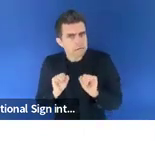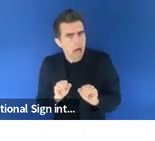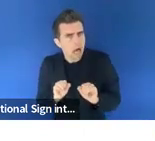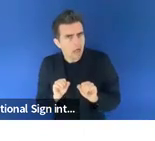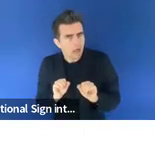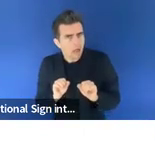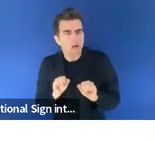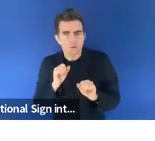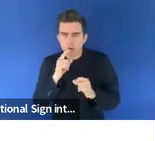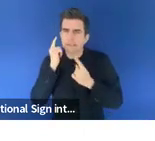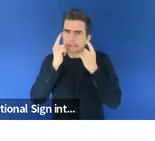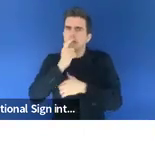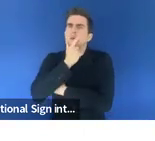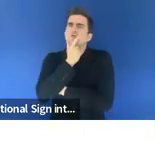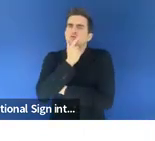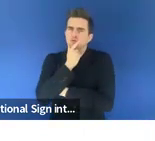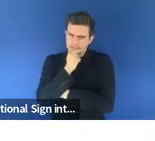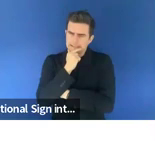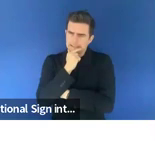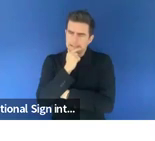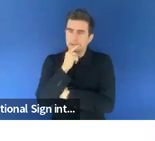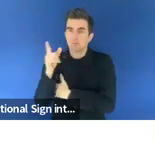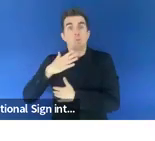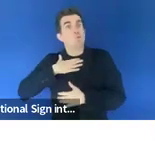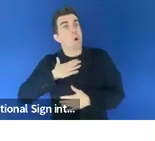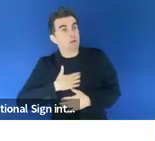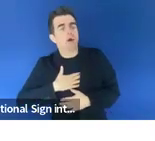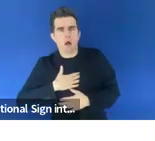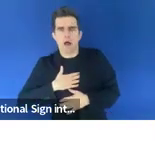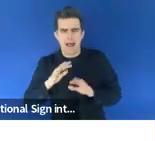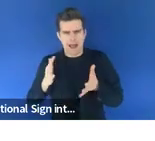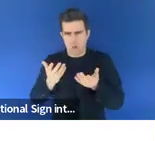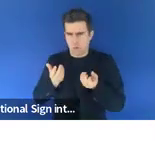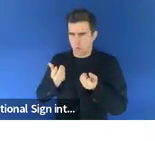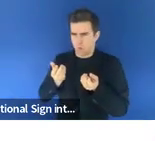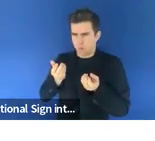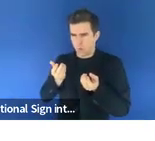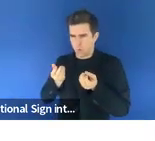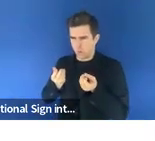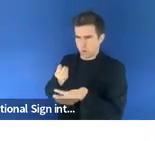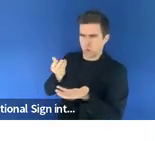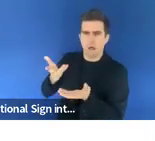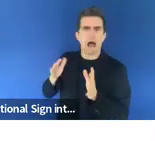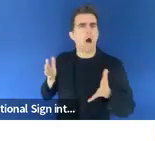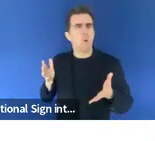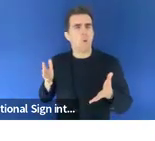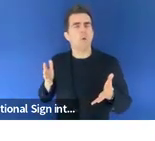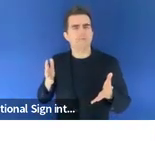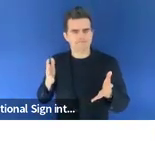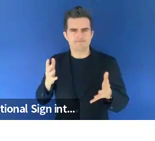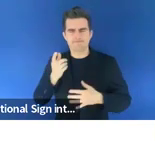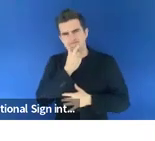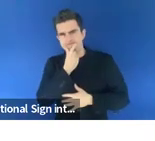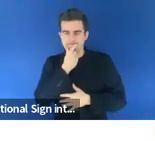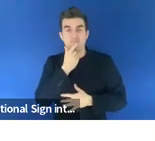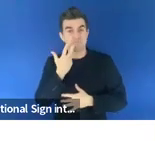hey, Anthony, what I want is what you did, but I want it digital. Fine. Find ways of making that happen